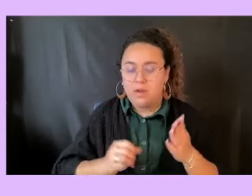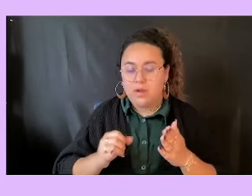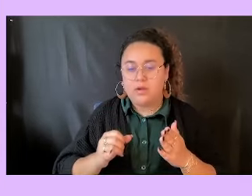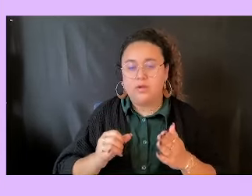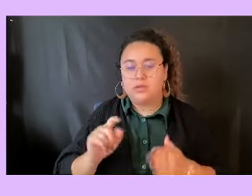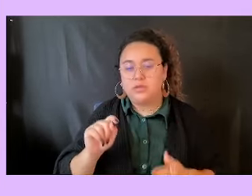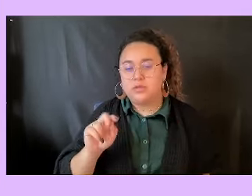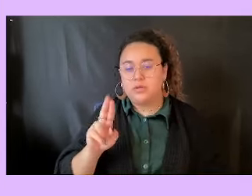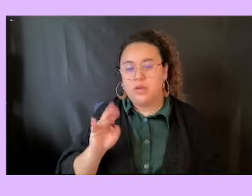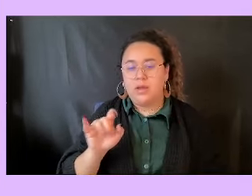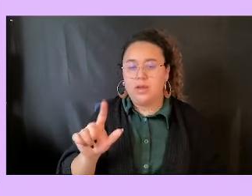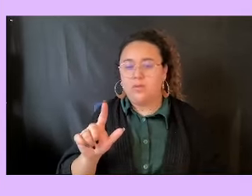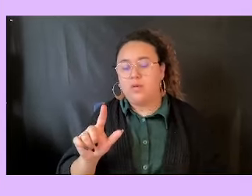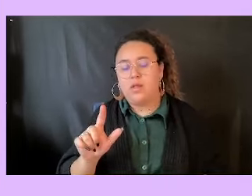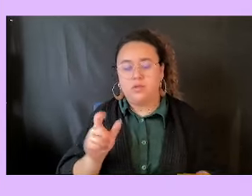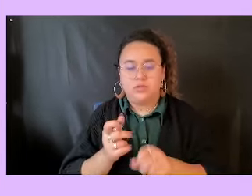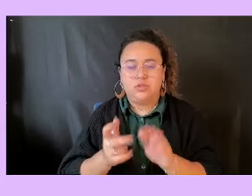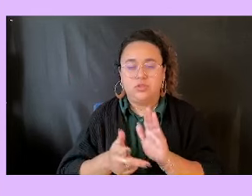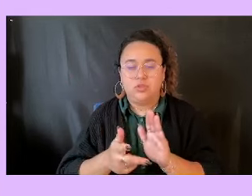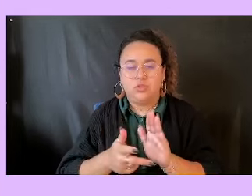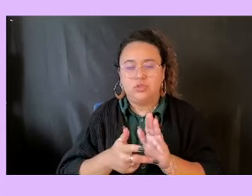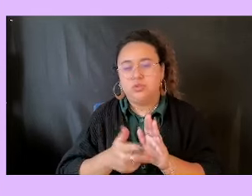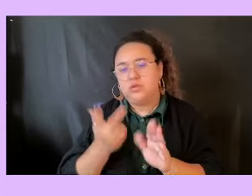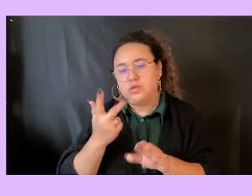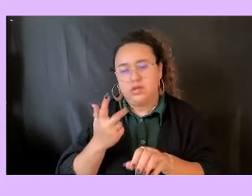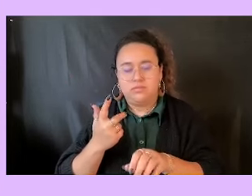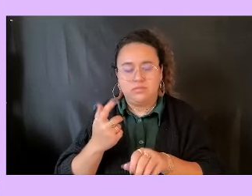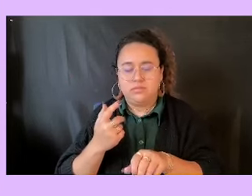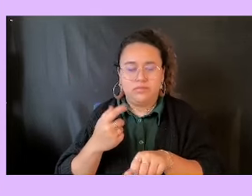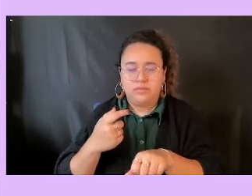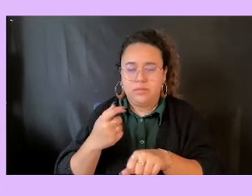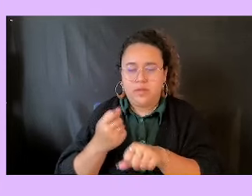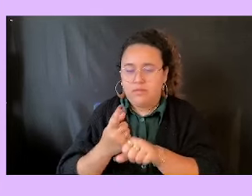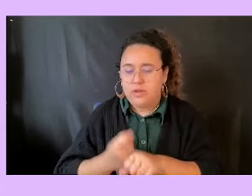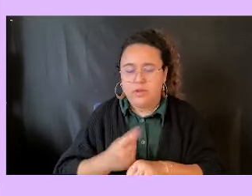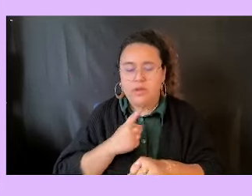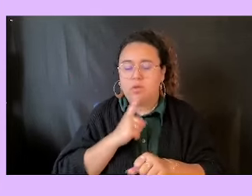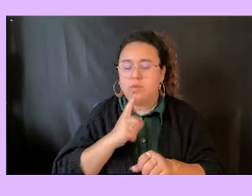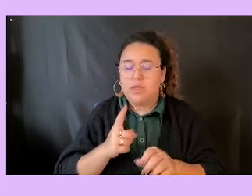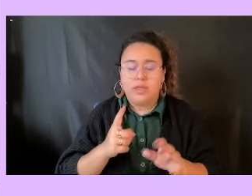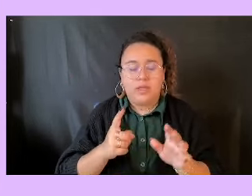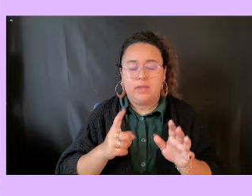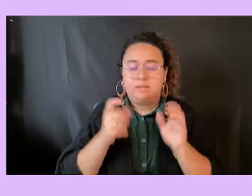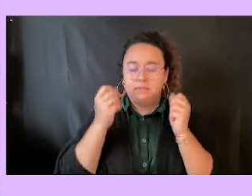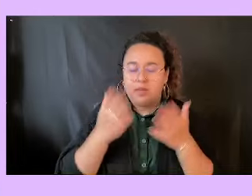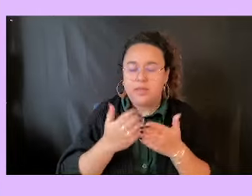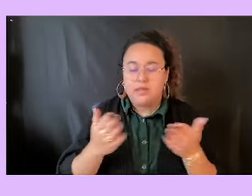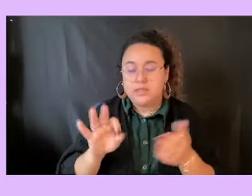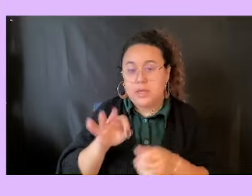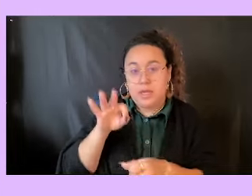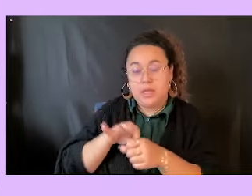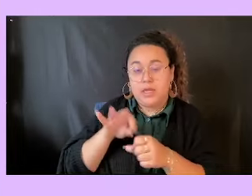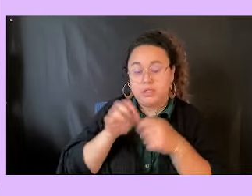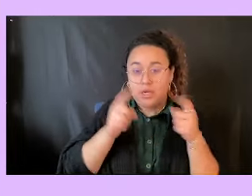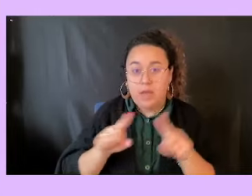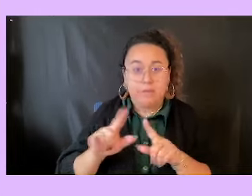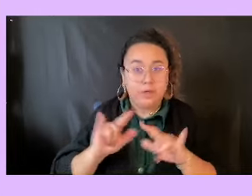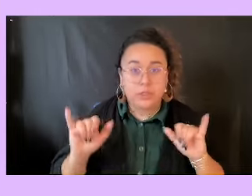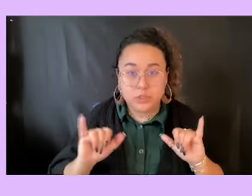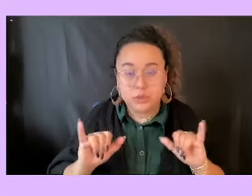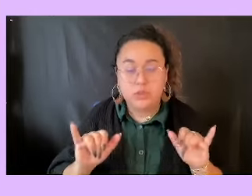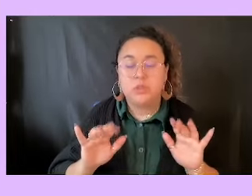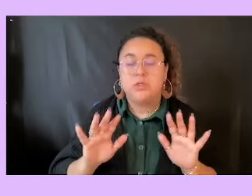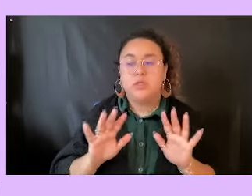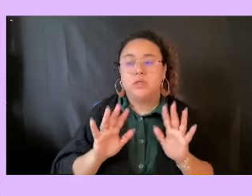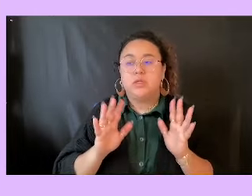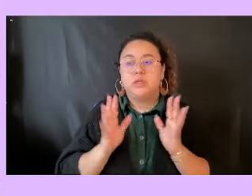be happening by Boston Public Art Triennial. And so there's going to be a lot of things kind of, and like an election, whatever, happening. So there's like a lot kind of coming